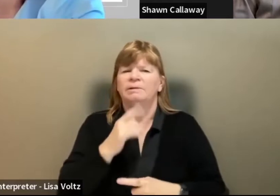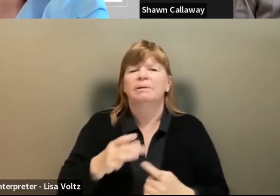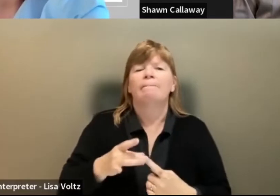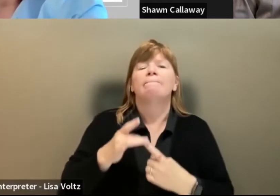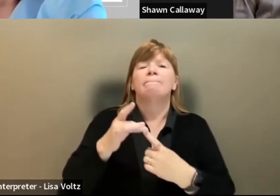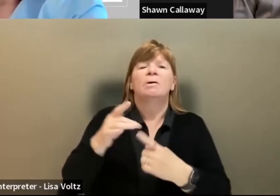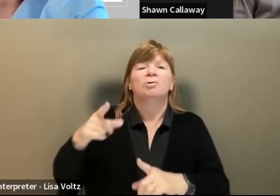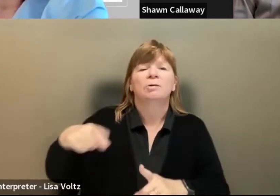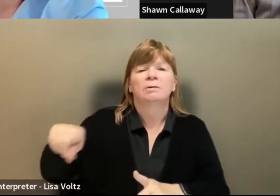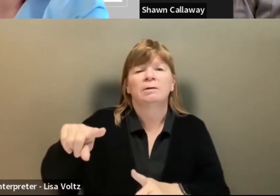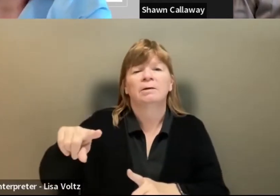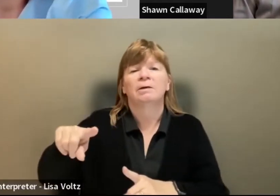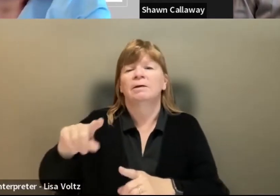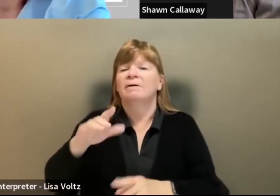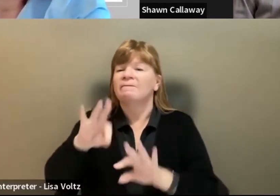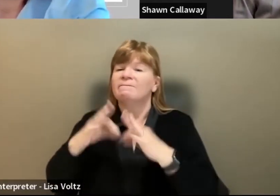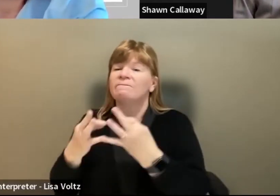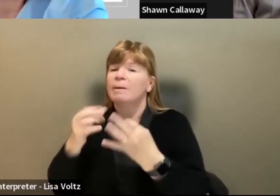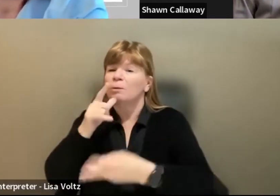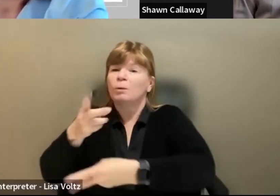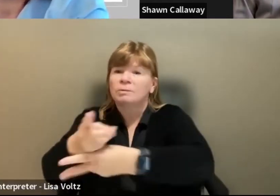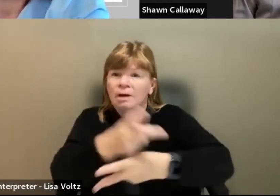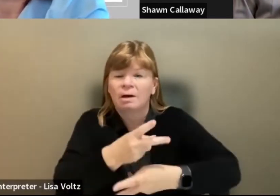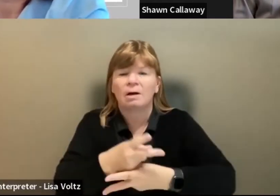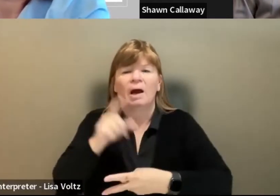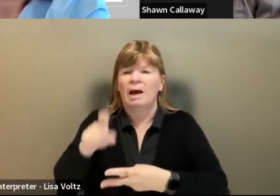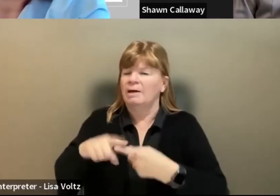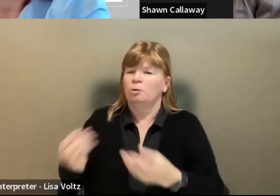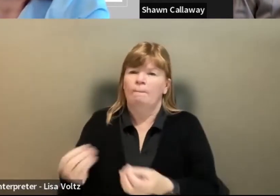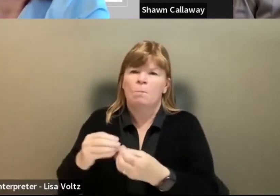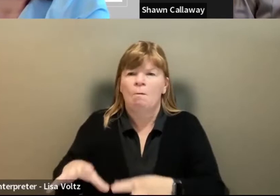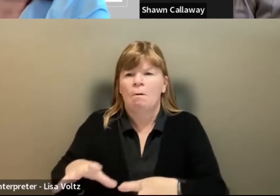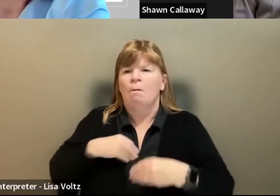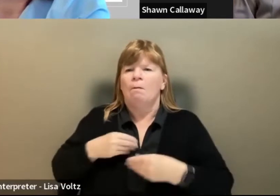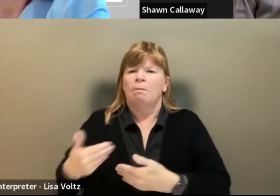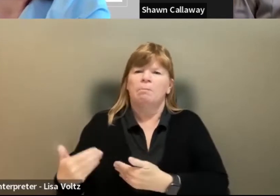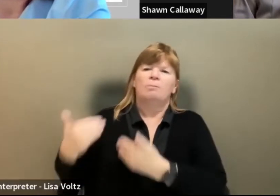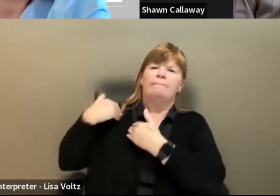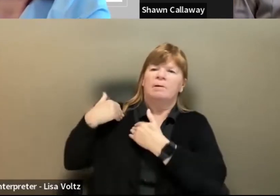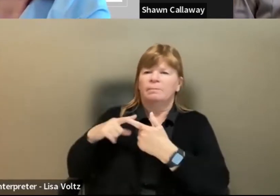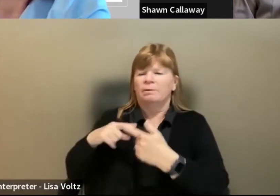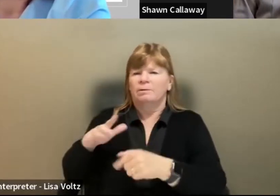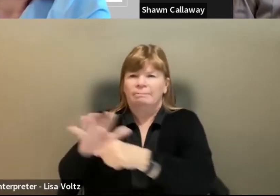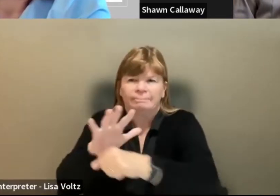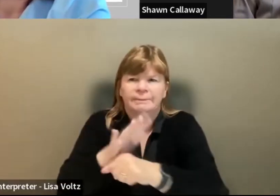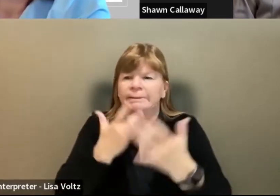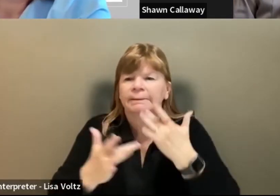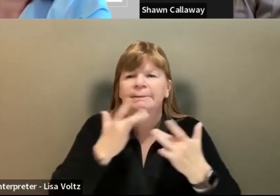COVID, family caregivers have had to take on even more, filling in gaps in lost